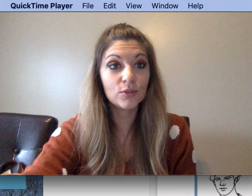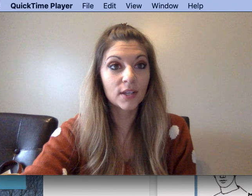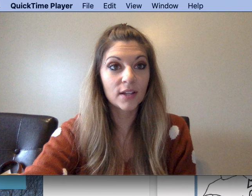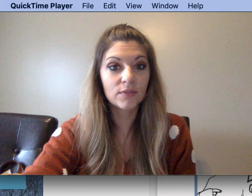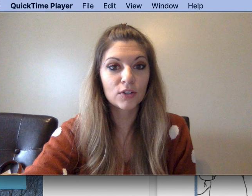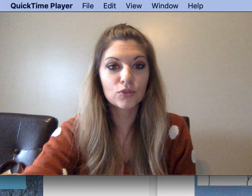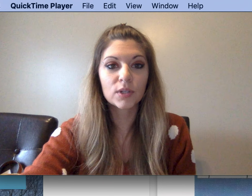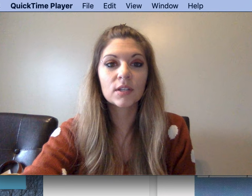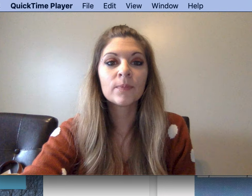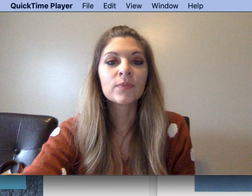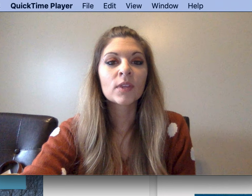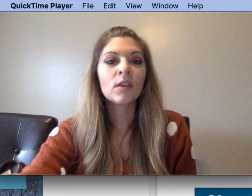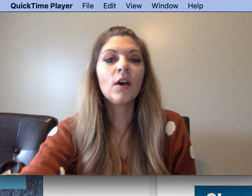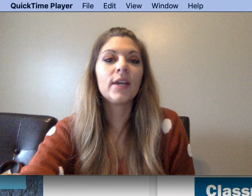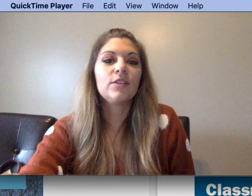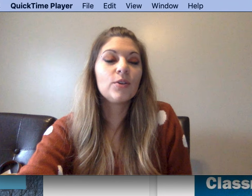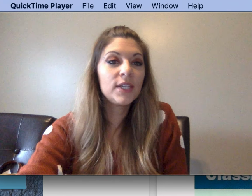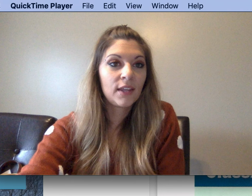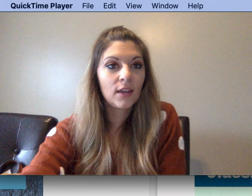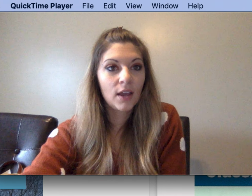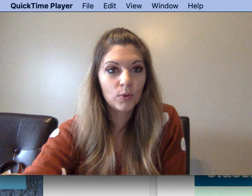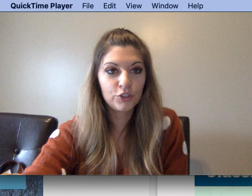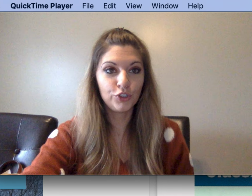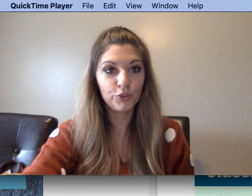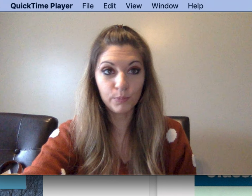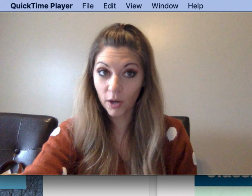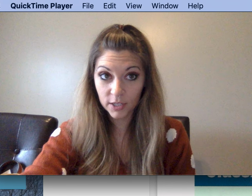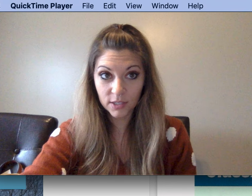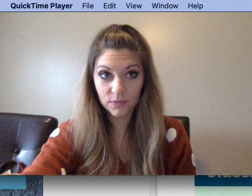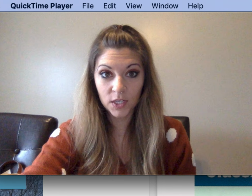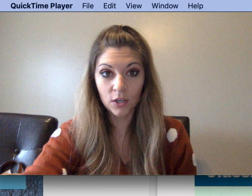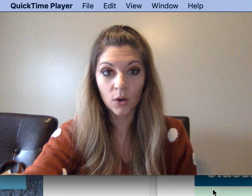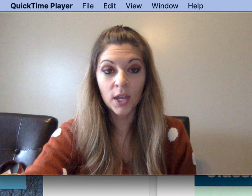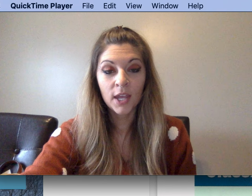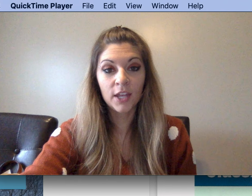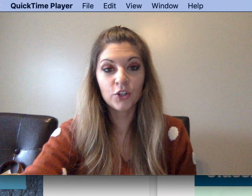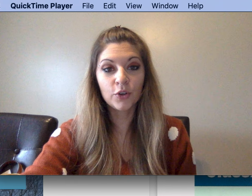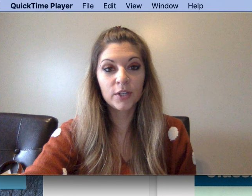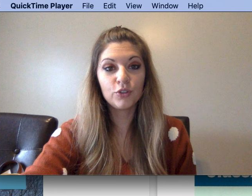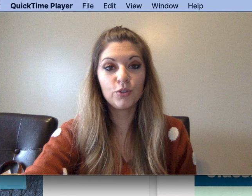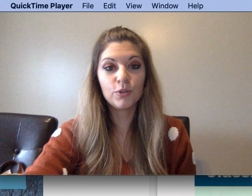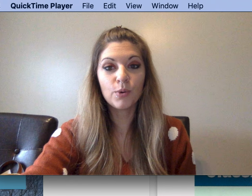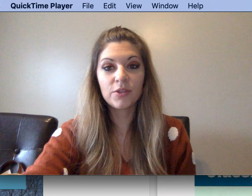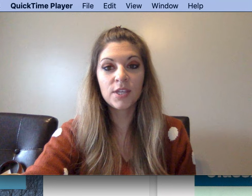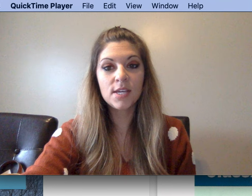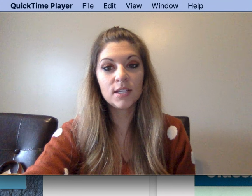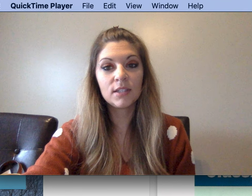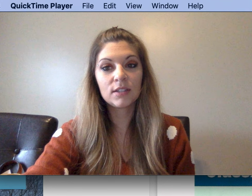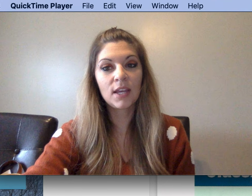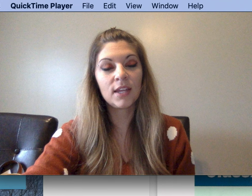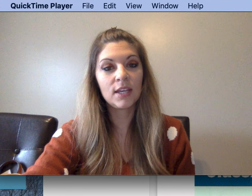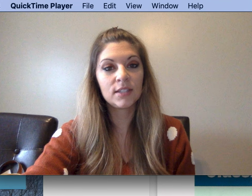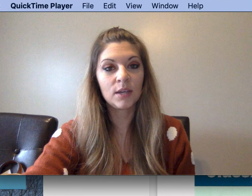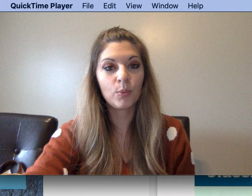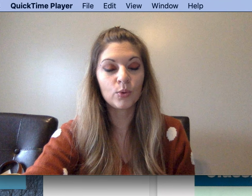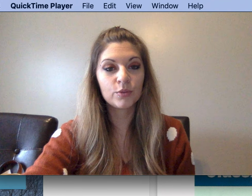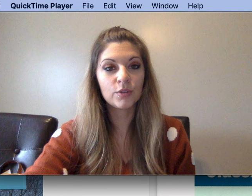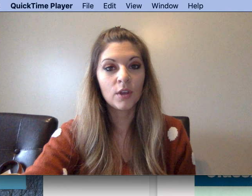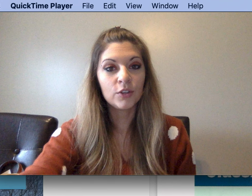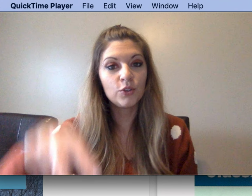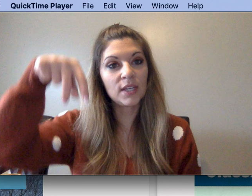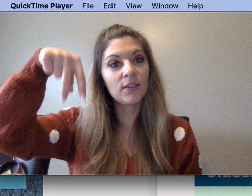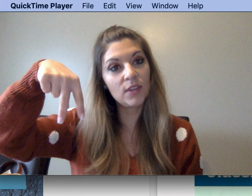is using classifier stories. Okay, so again, I want you to pause this video and you're going to do these 10